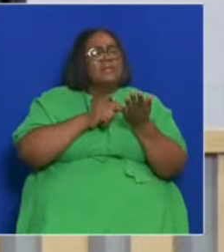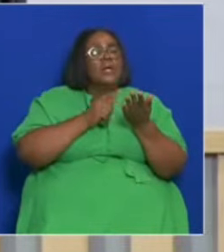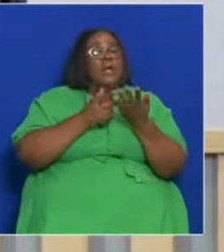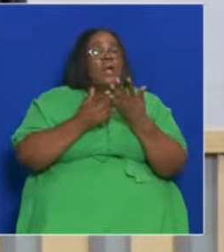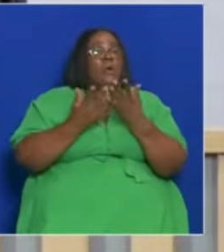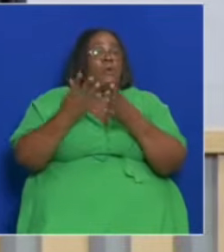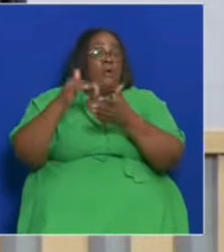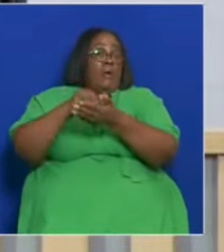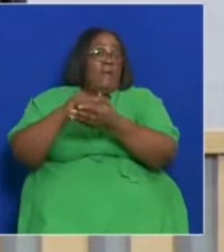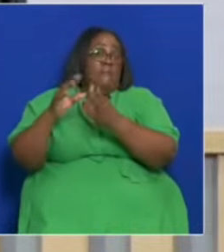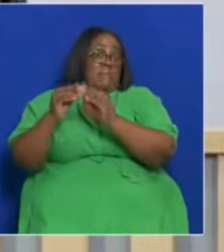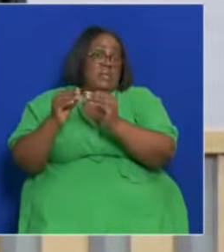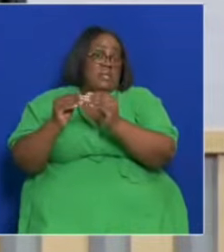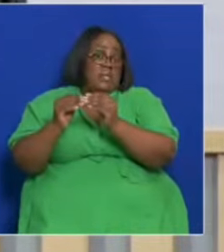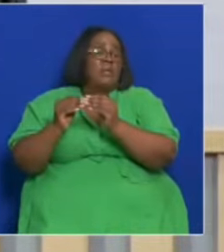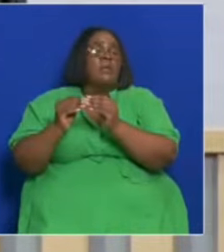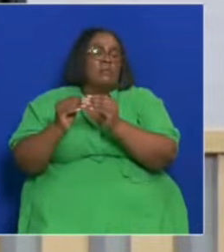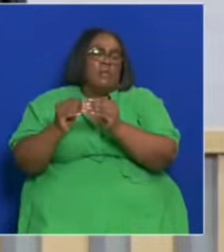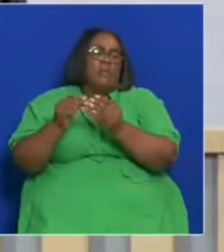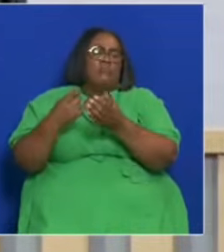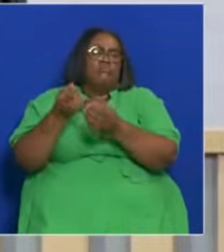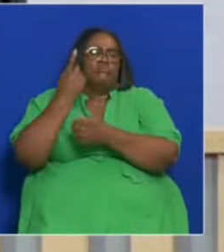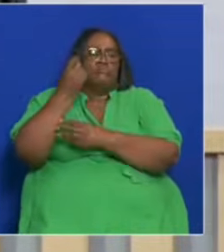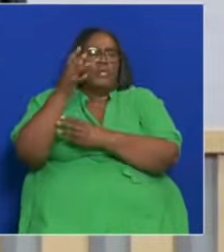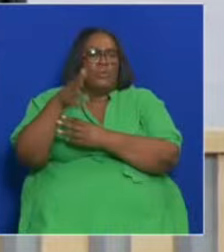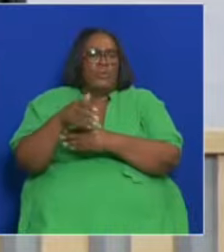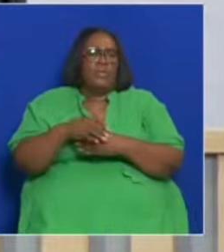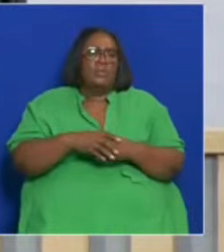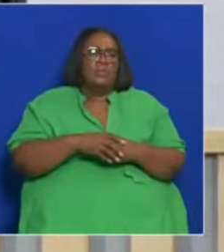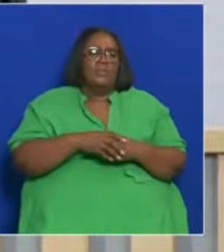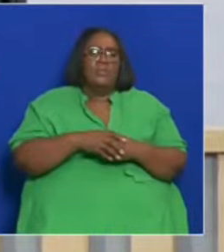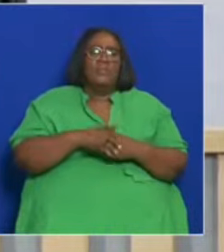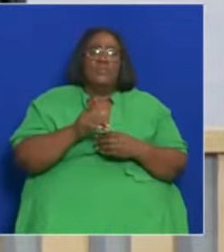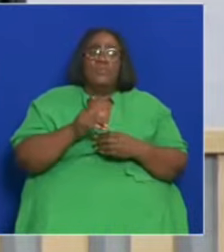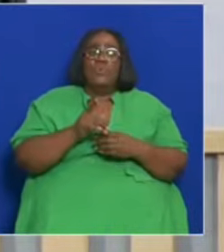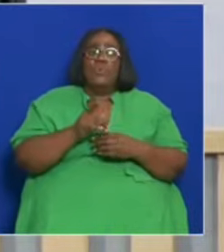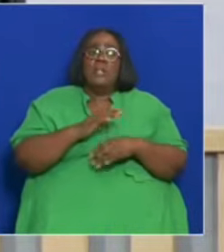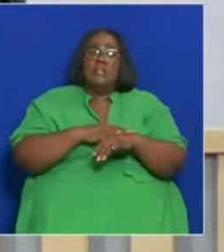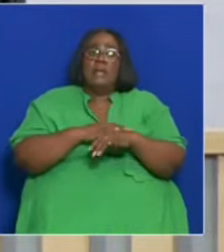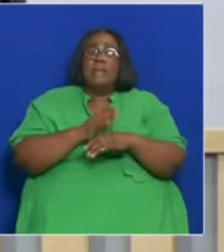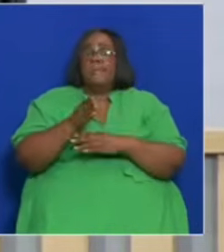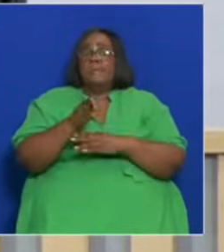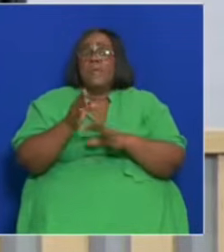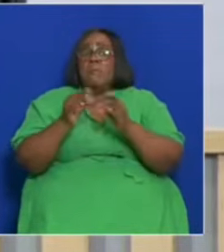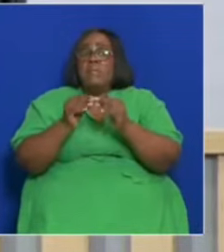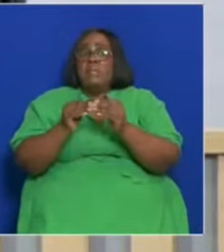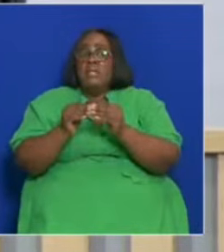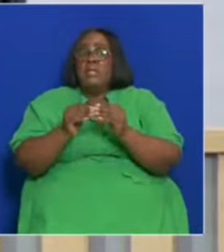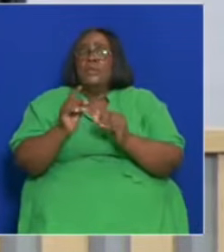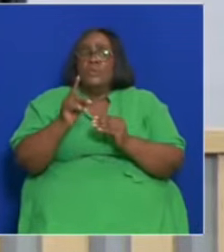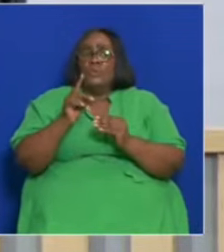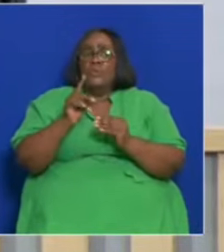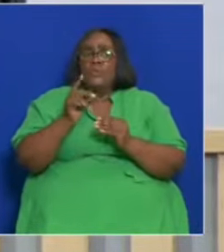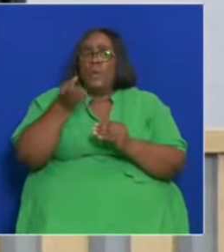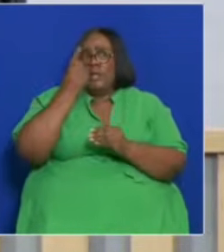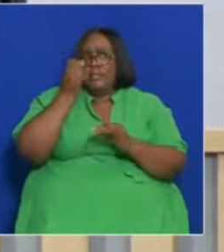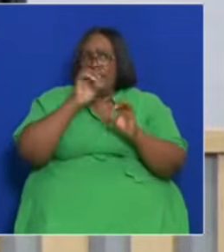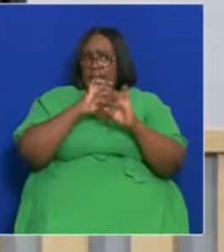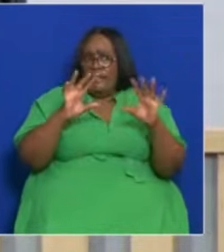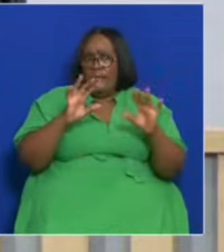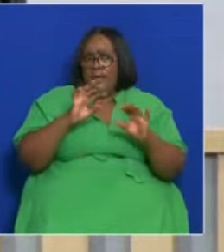But did you then get that detail at the meeting? Yes, as I had testified earlier, Chairperson,